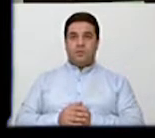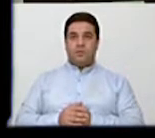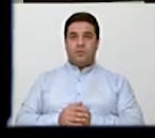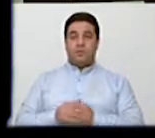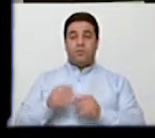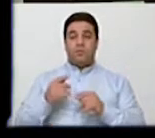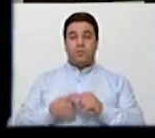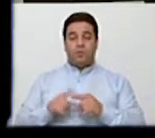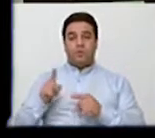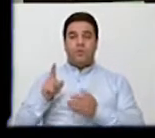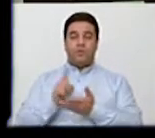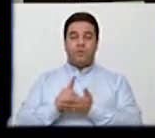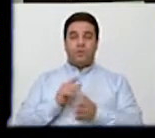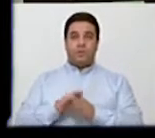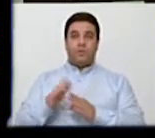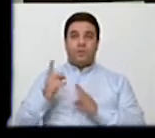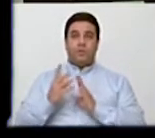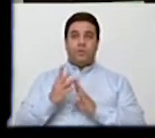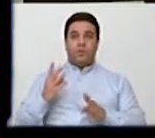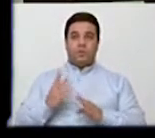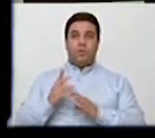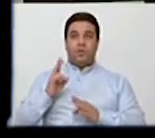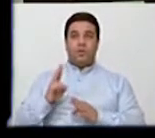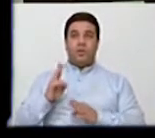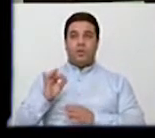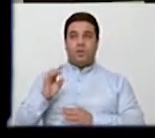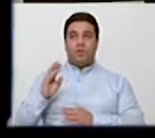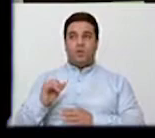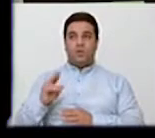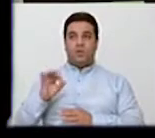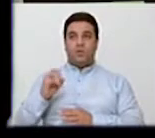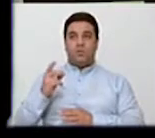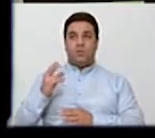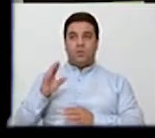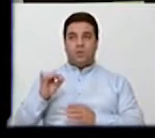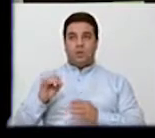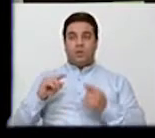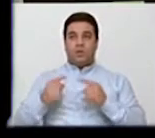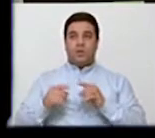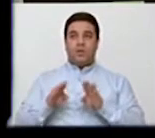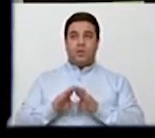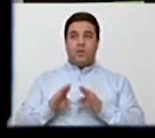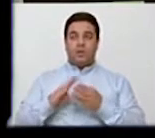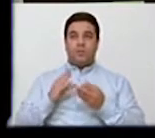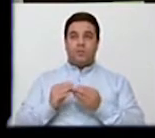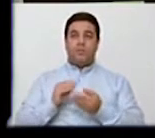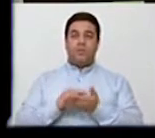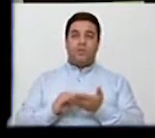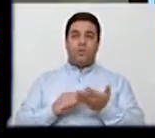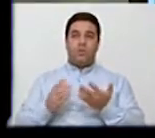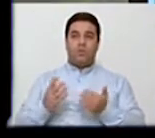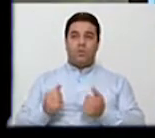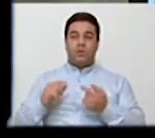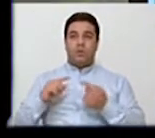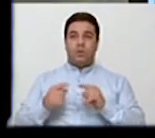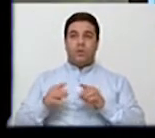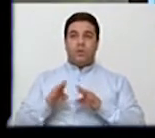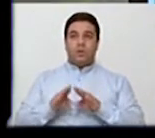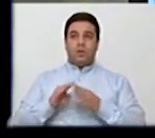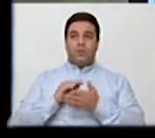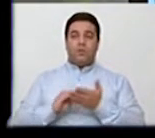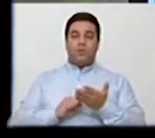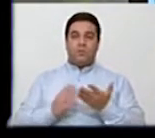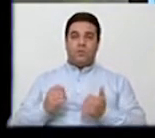Bu masalani yechish uchun dastlab nitrit kislotaning disproporsiyalanish reaksiya tenglamasini yozib olamiz. Reaksiya tenglamasini